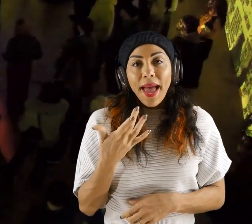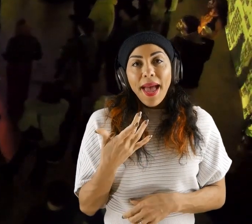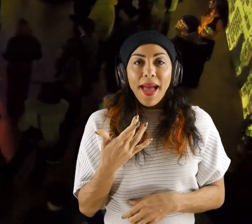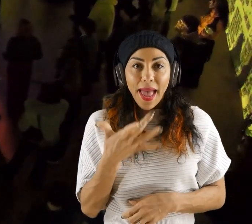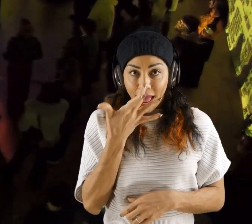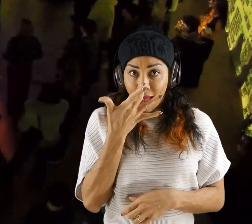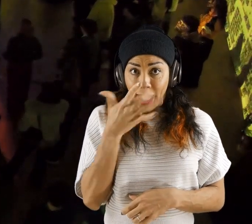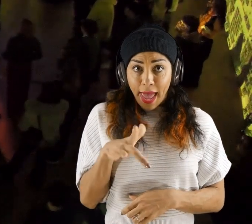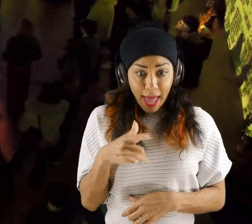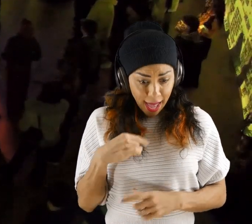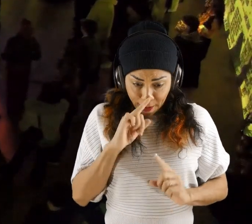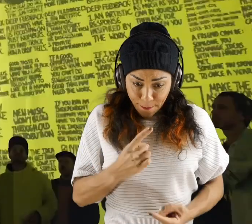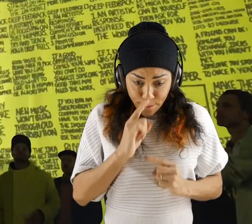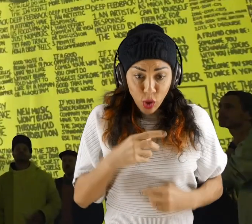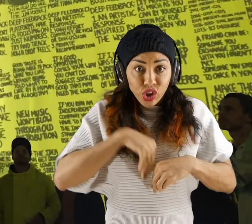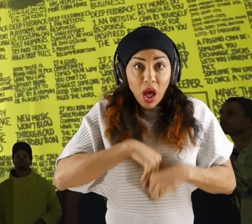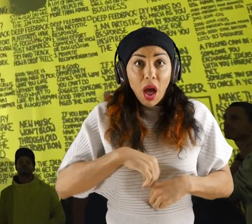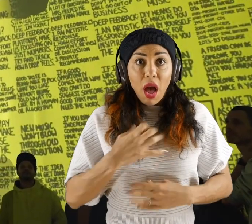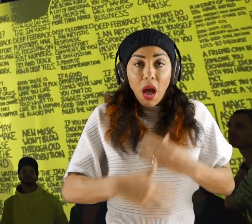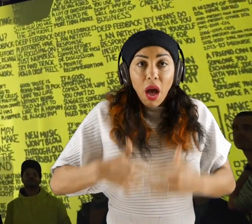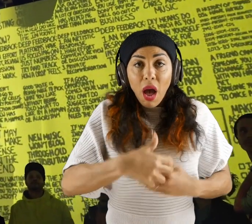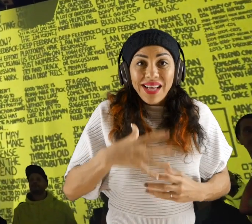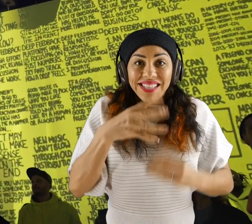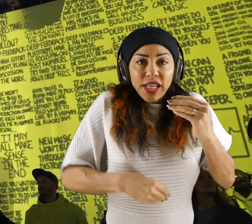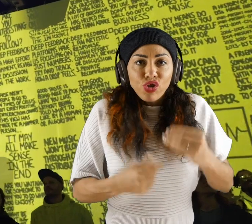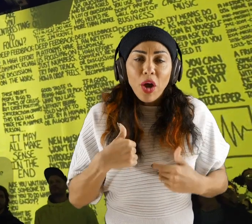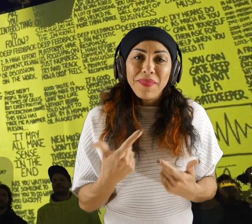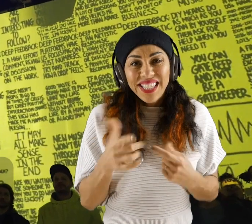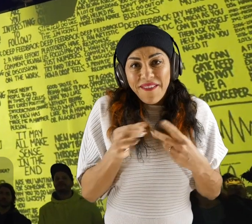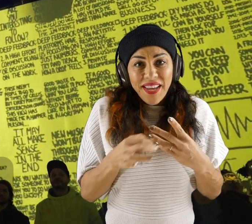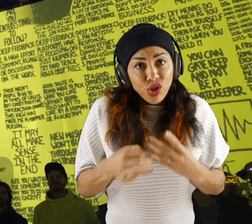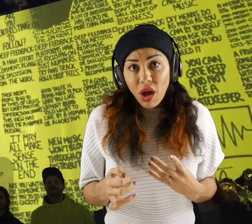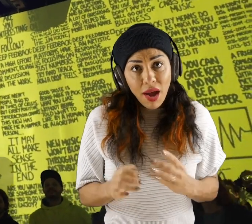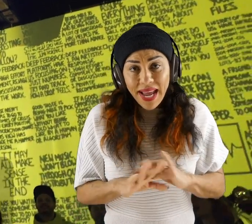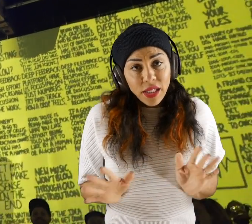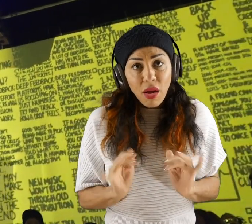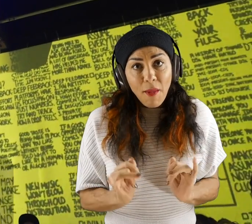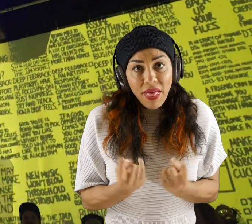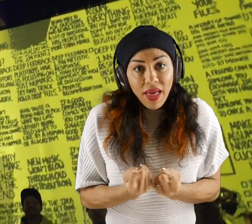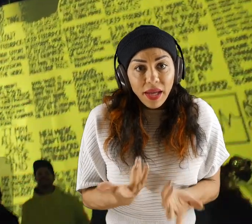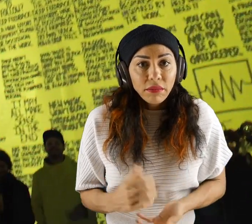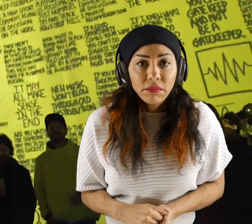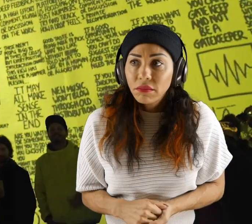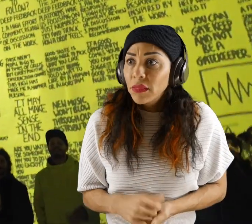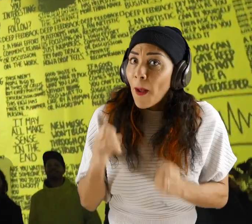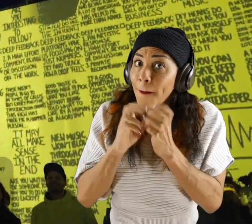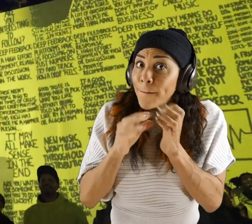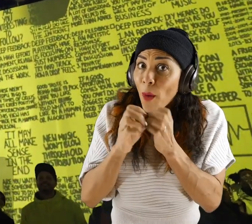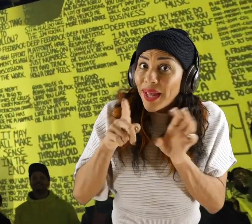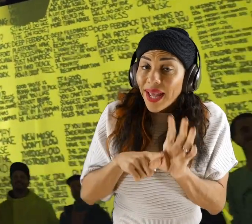the sunglasses. Stream. Is the stream still working, Bobby? No? All right. All right.